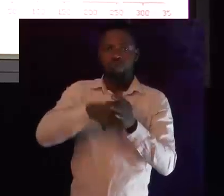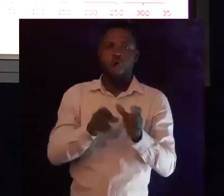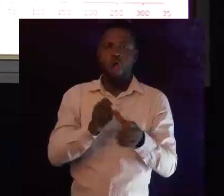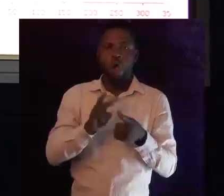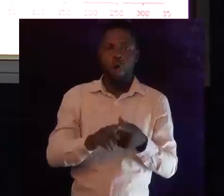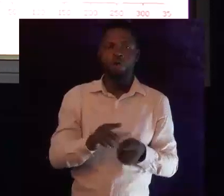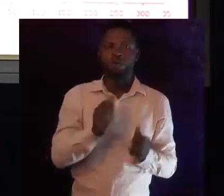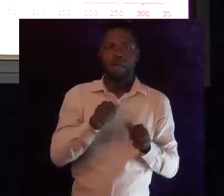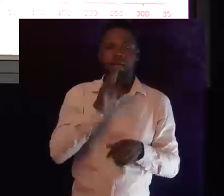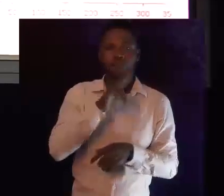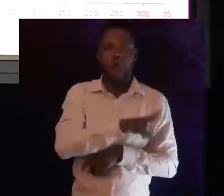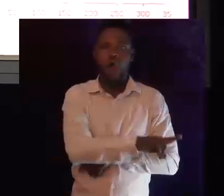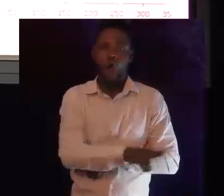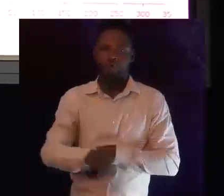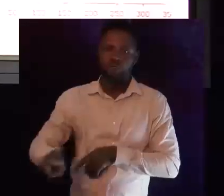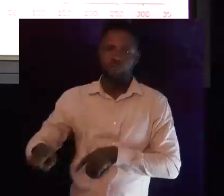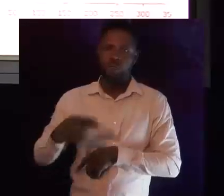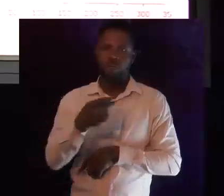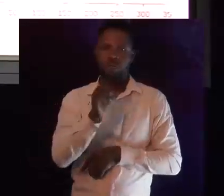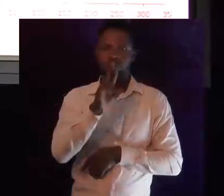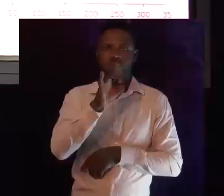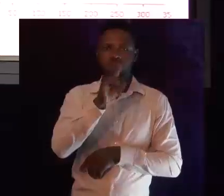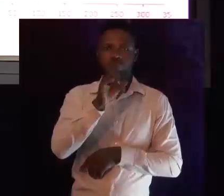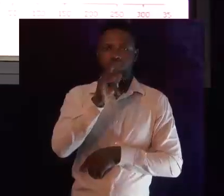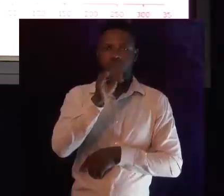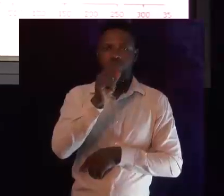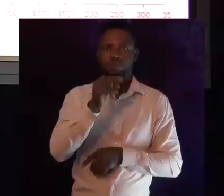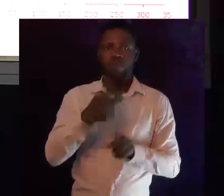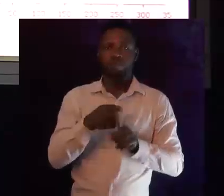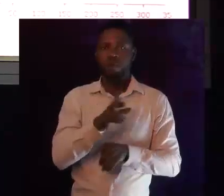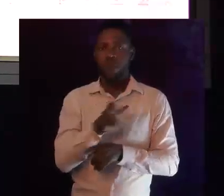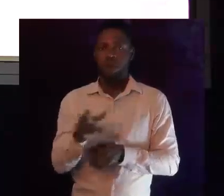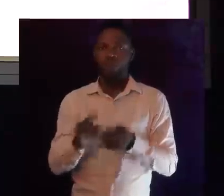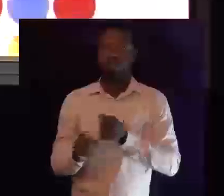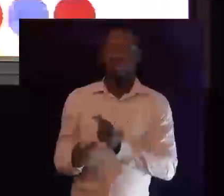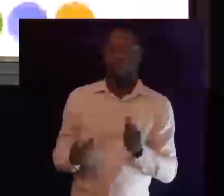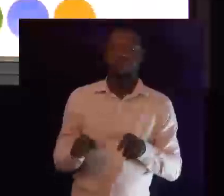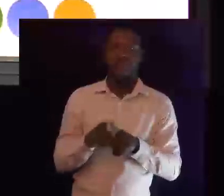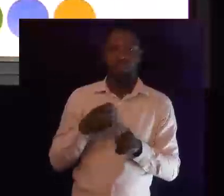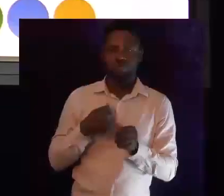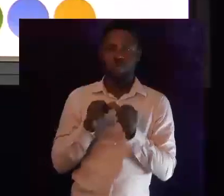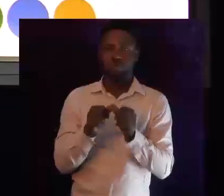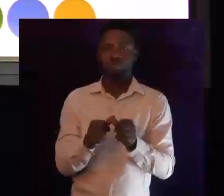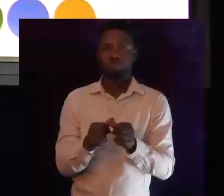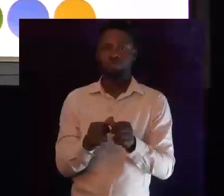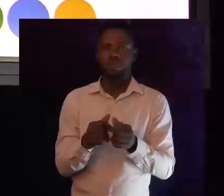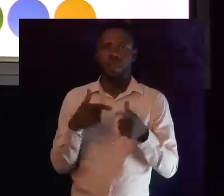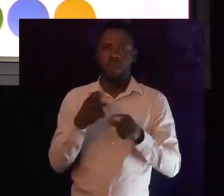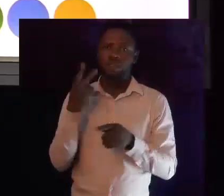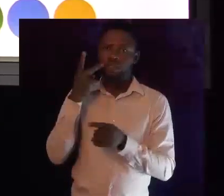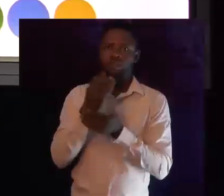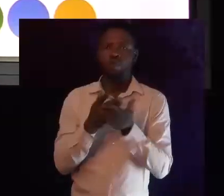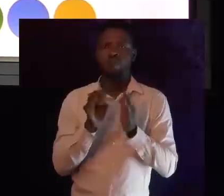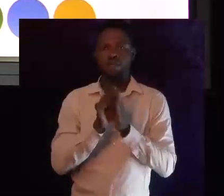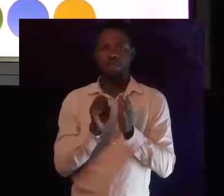bottom, or it can be horizontal from left to right, as you will see in the course of the lesson. And let's take a